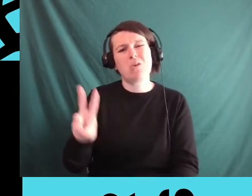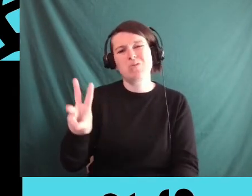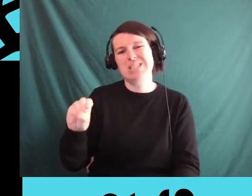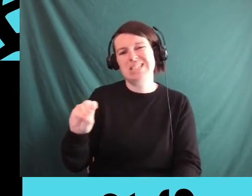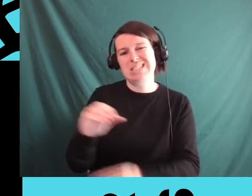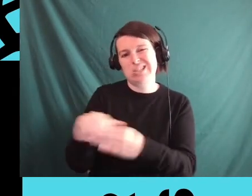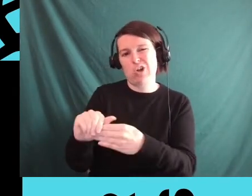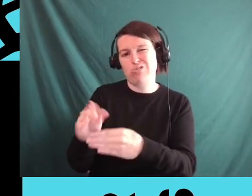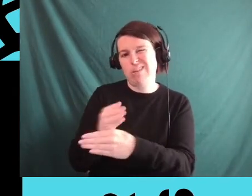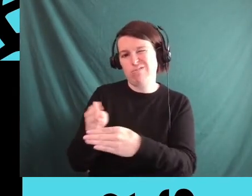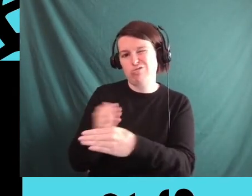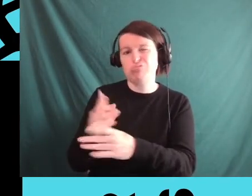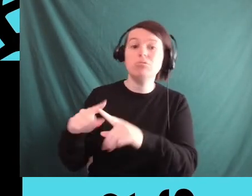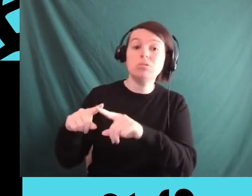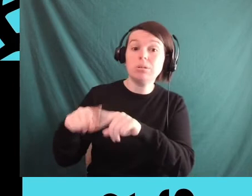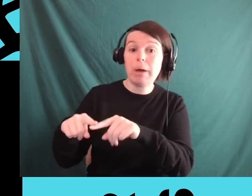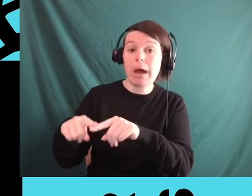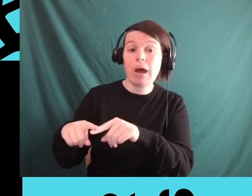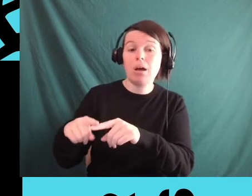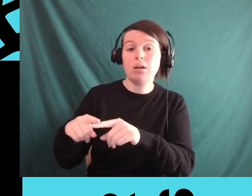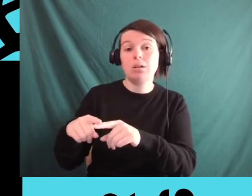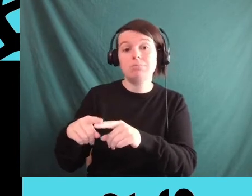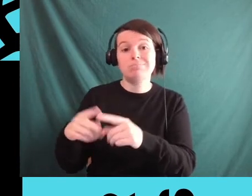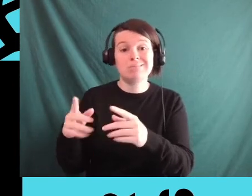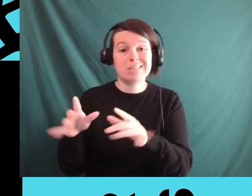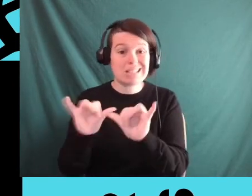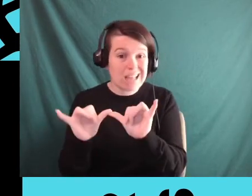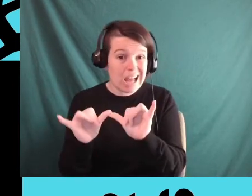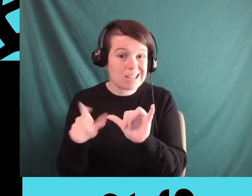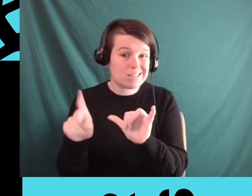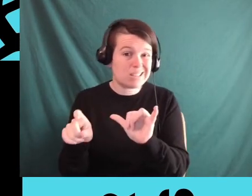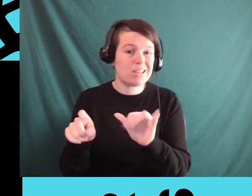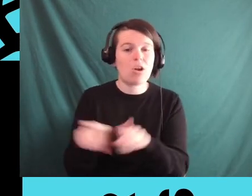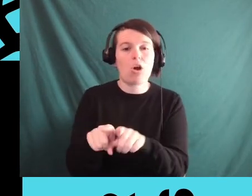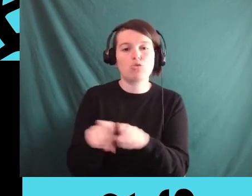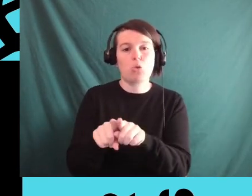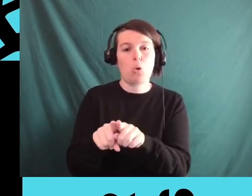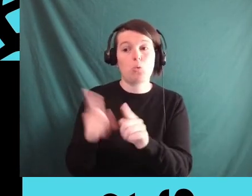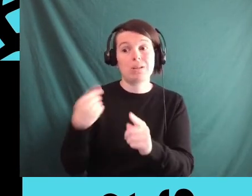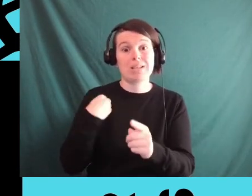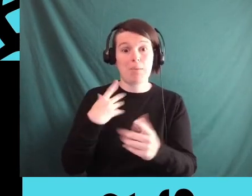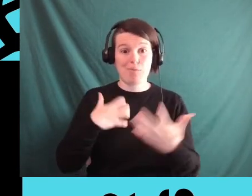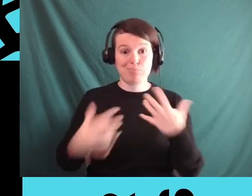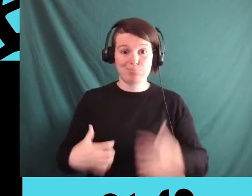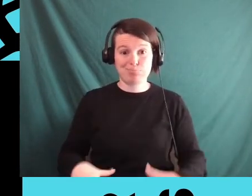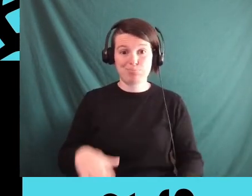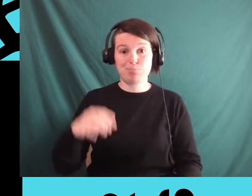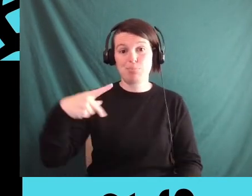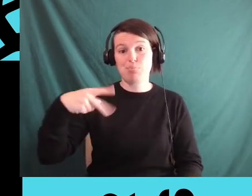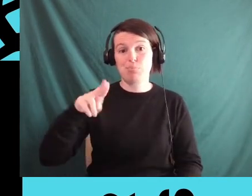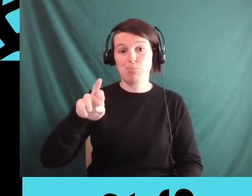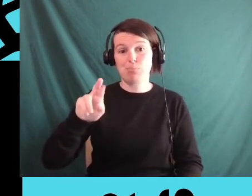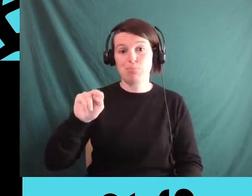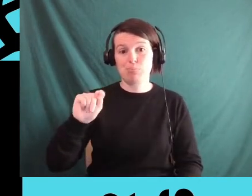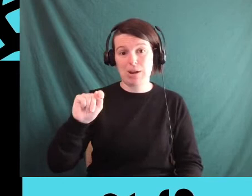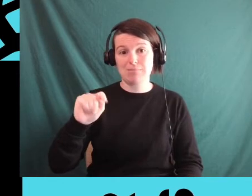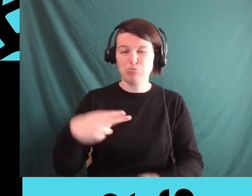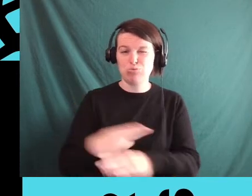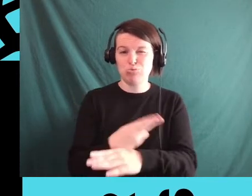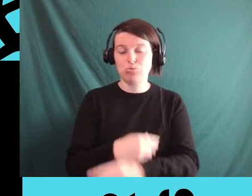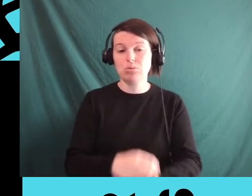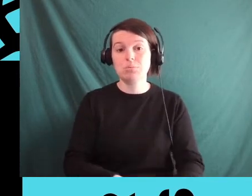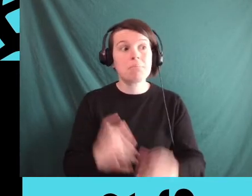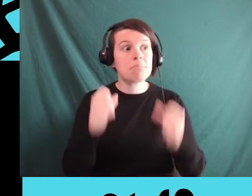on average, depending on the size that you need and the kind of print that you want on your binder. So there's many